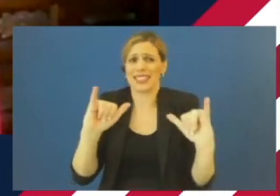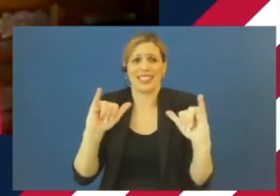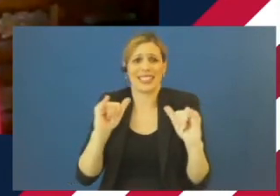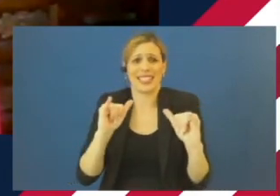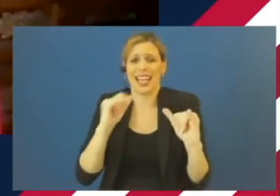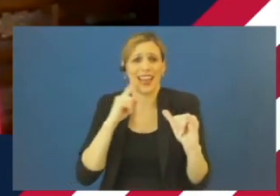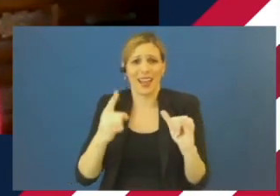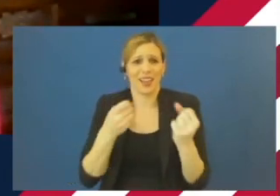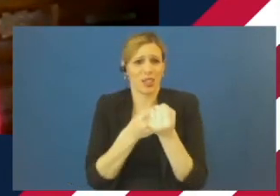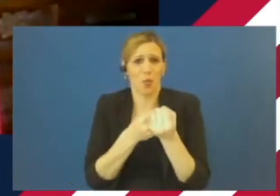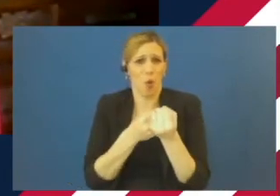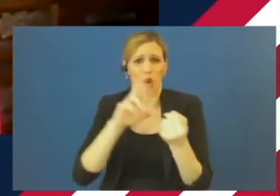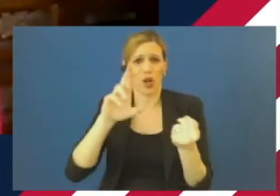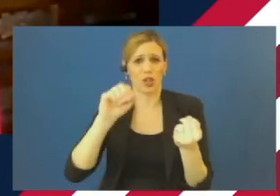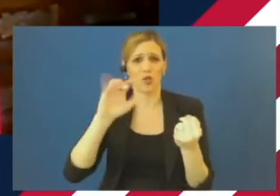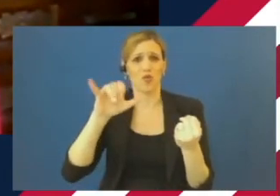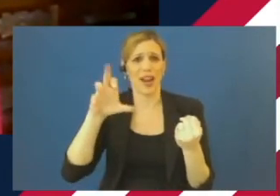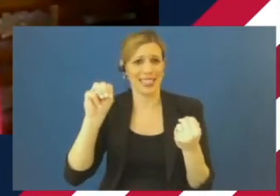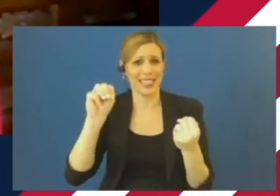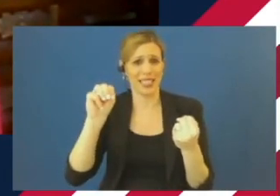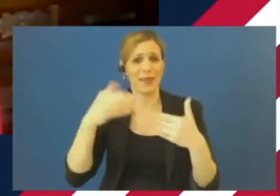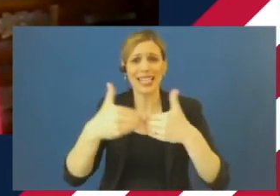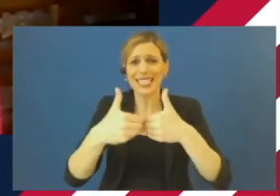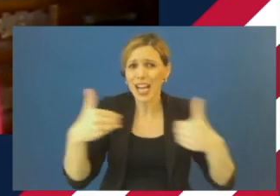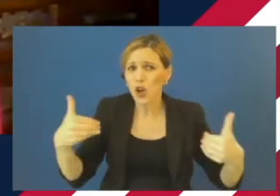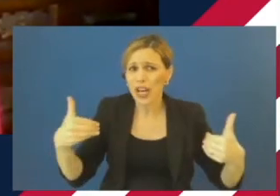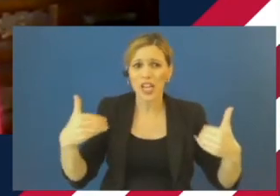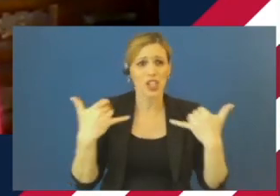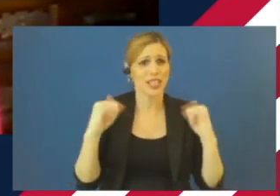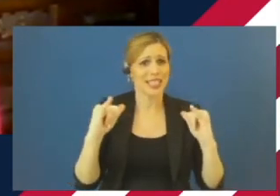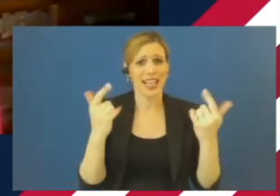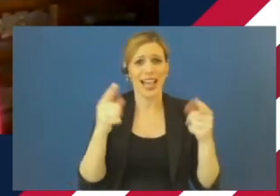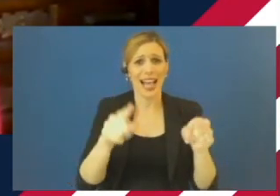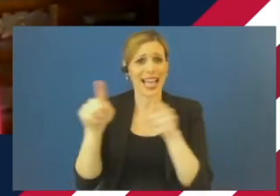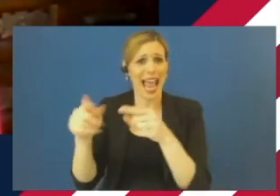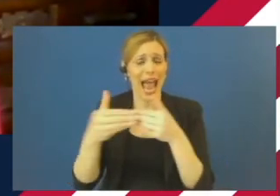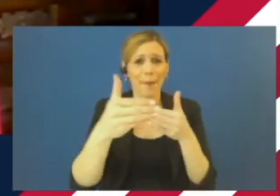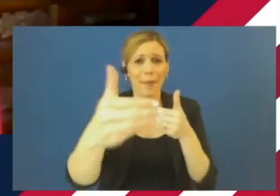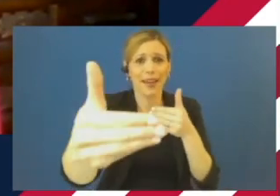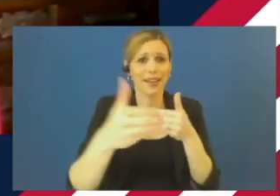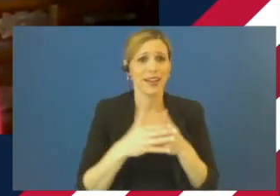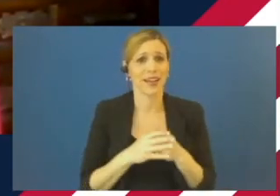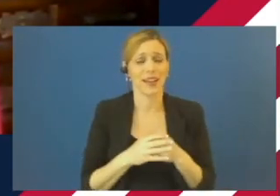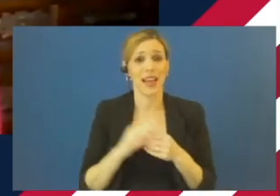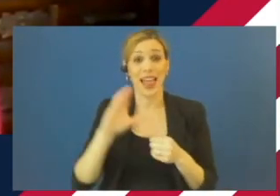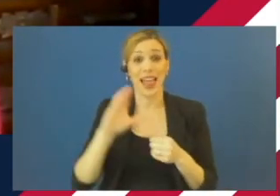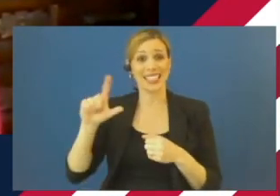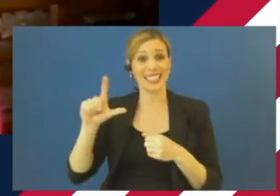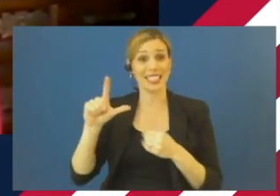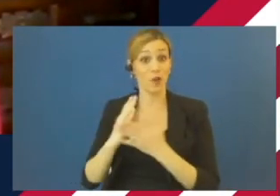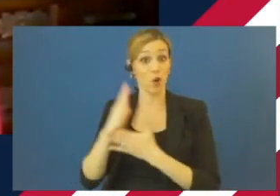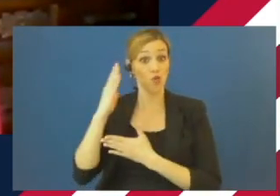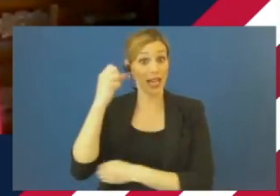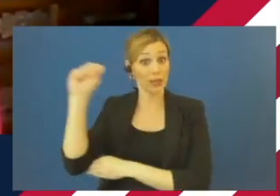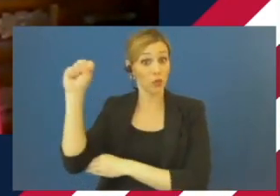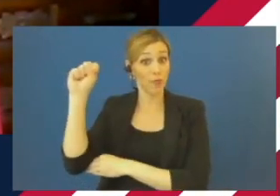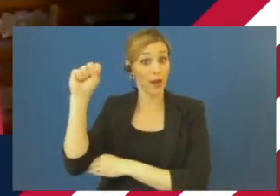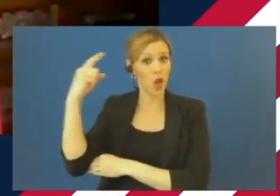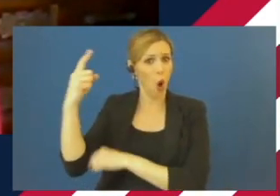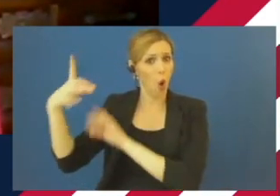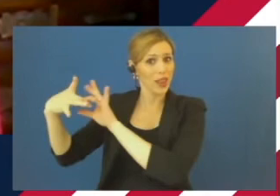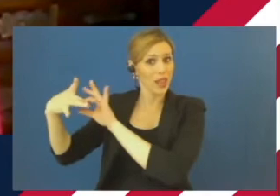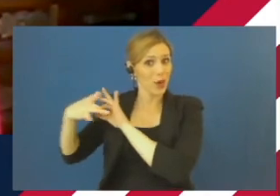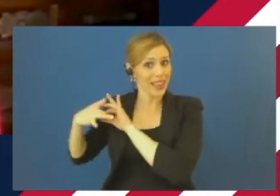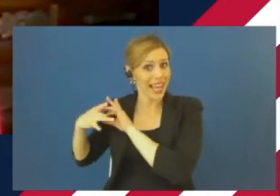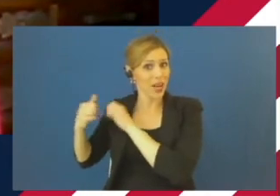to operate under a desegregation court order. The civil rights movement is not consigned to the past. The work continues, and it will take bold